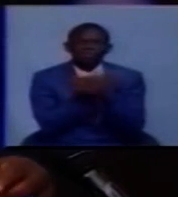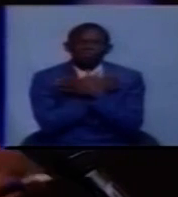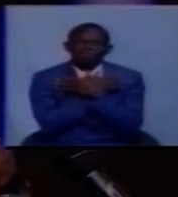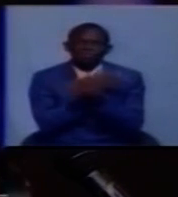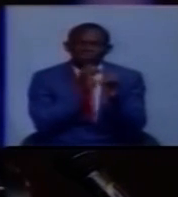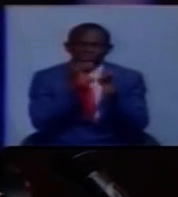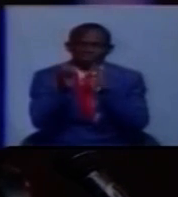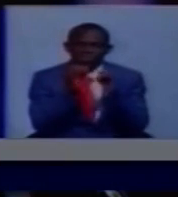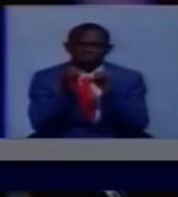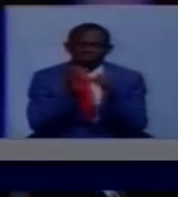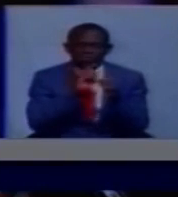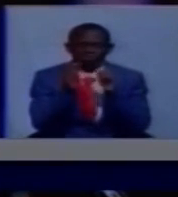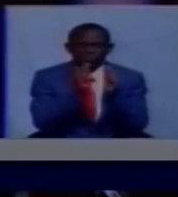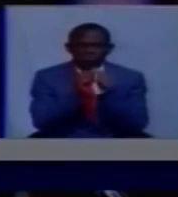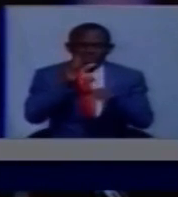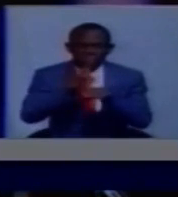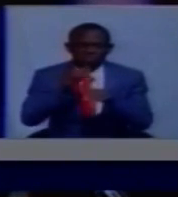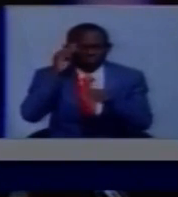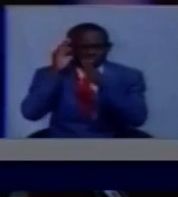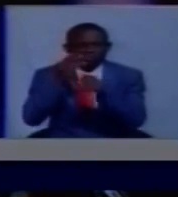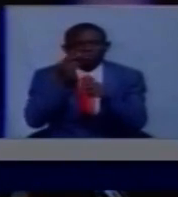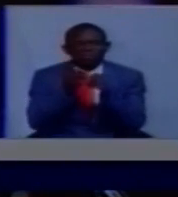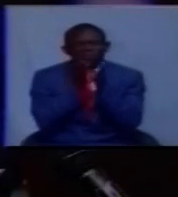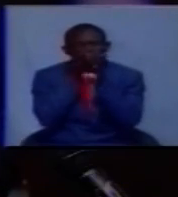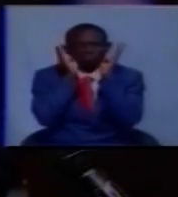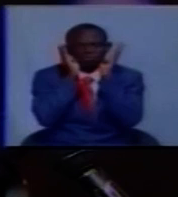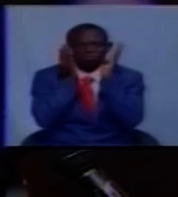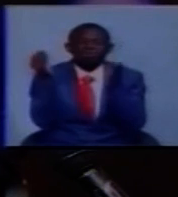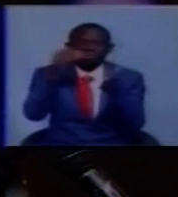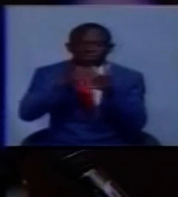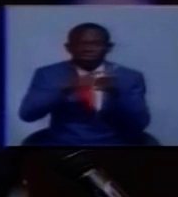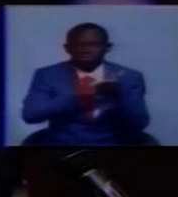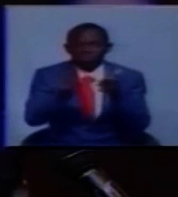and our guest this evening was the Minister of Labour, Mr. Fackson Shamenda. Join us